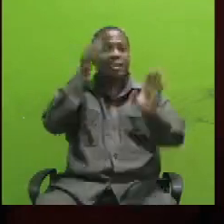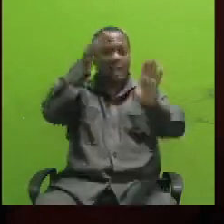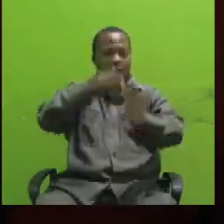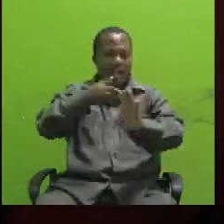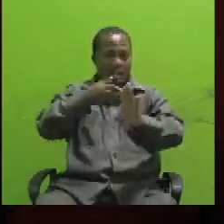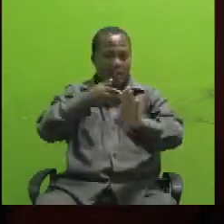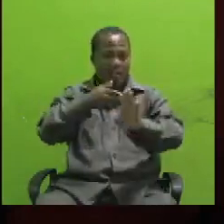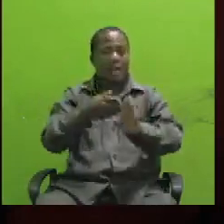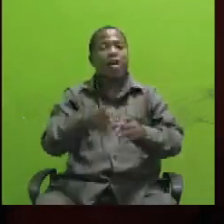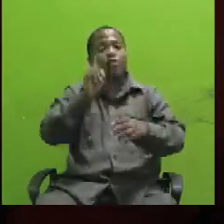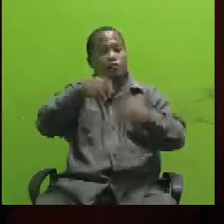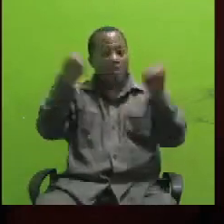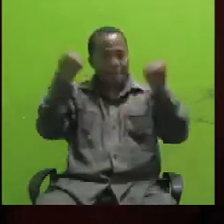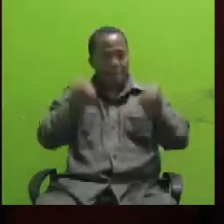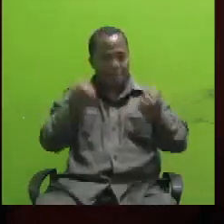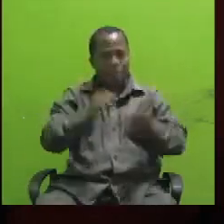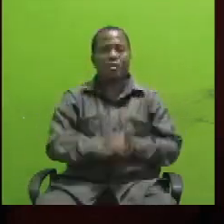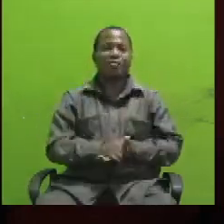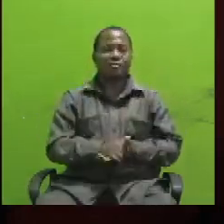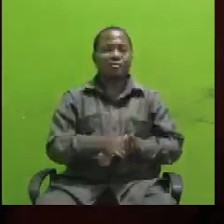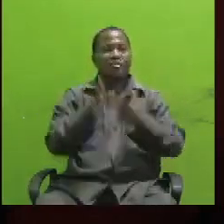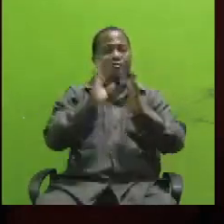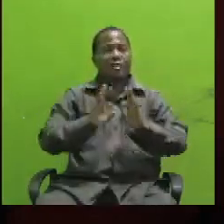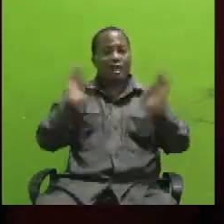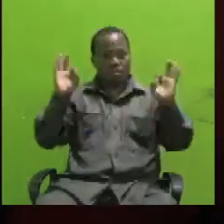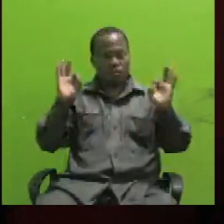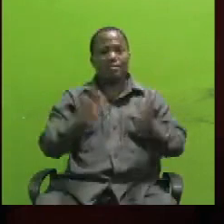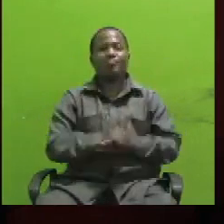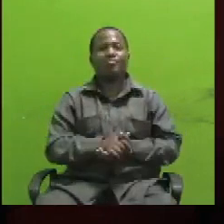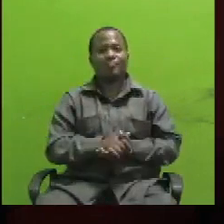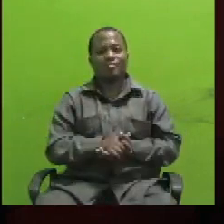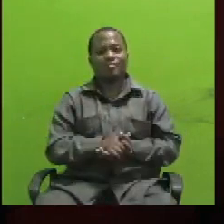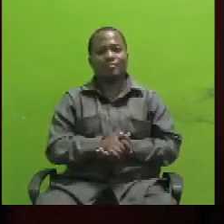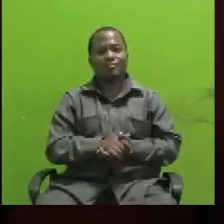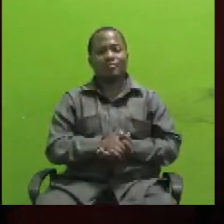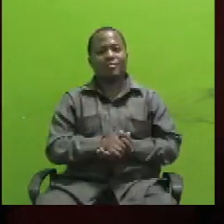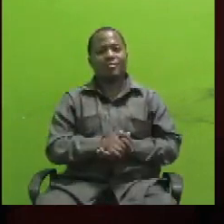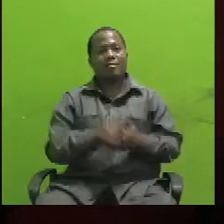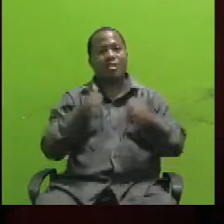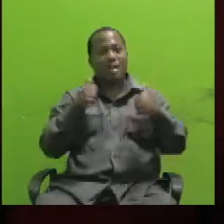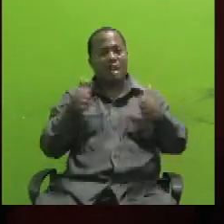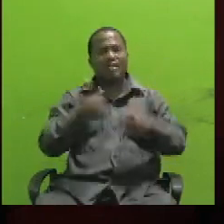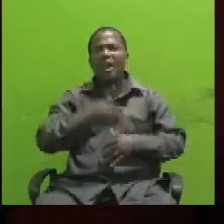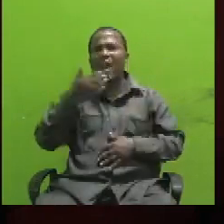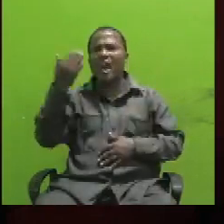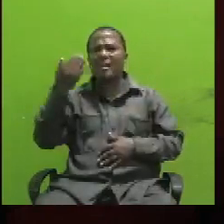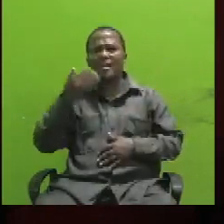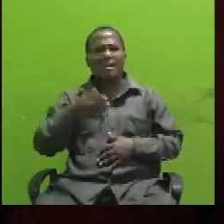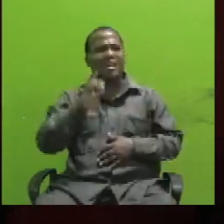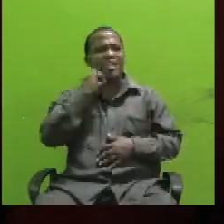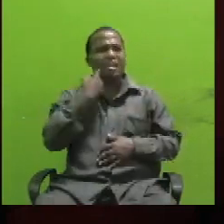be punctual. That is not to be late. Very good, you are great. Nice.